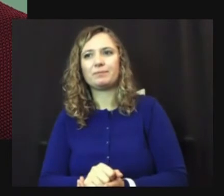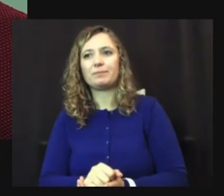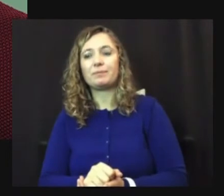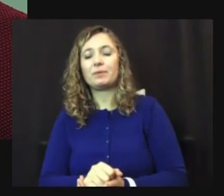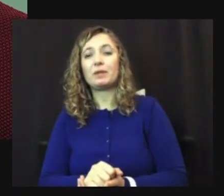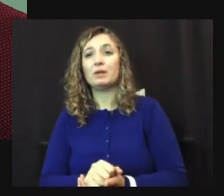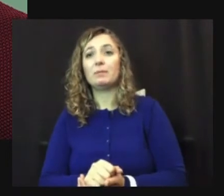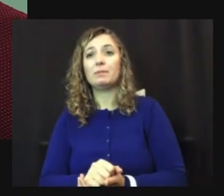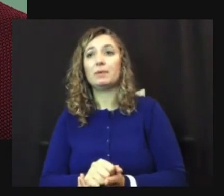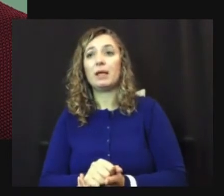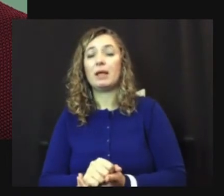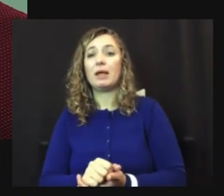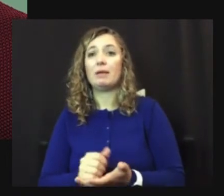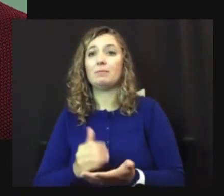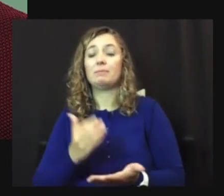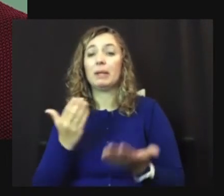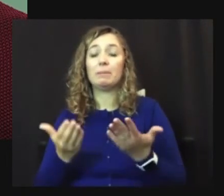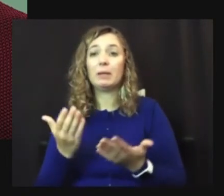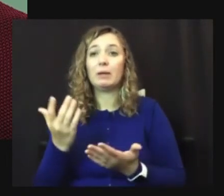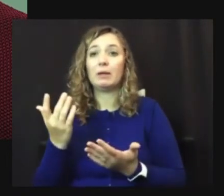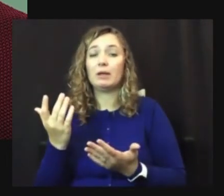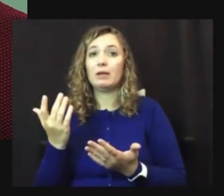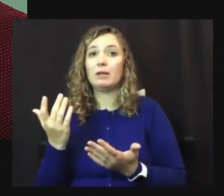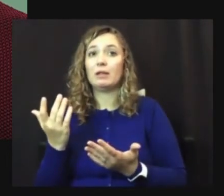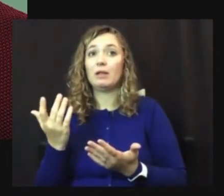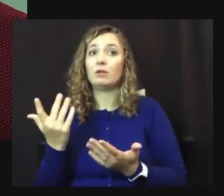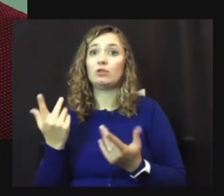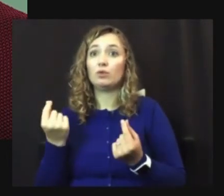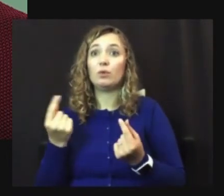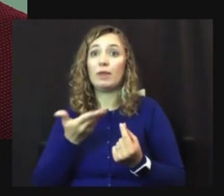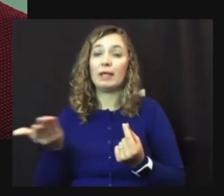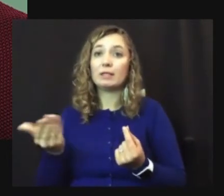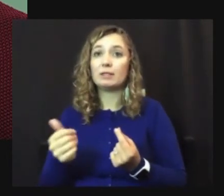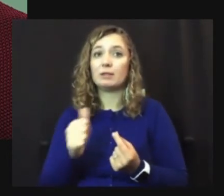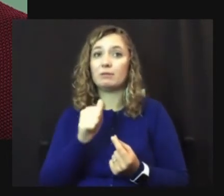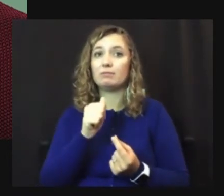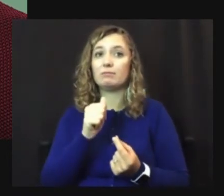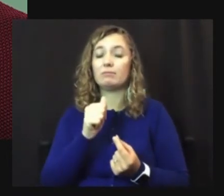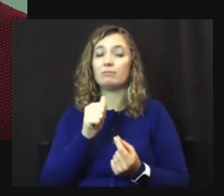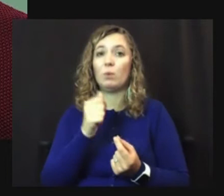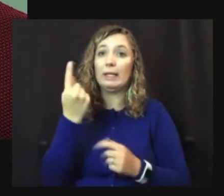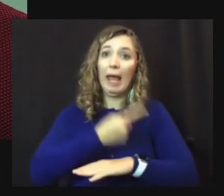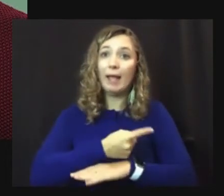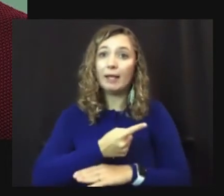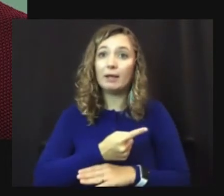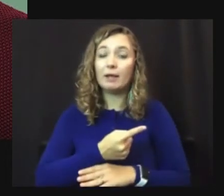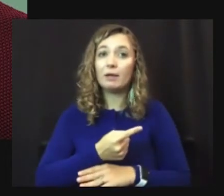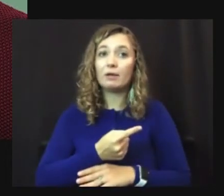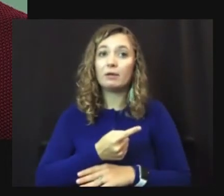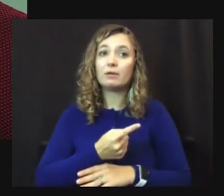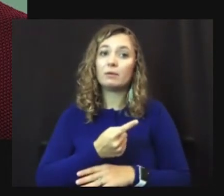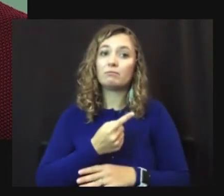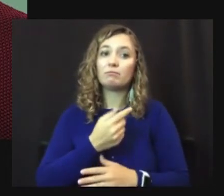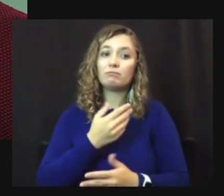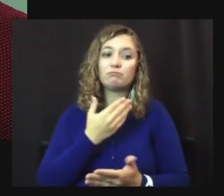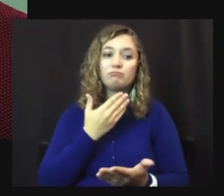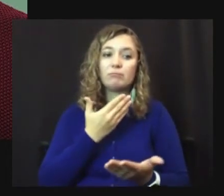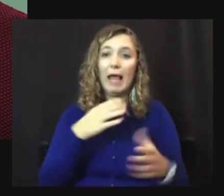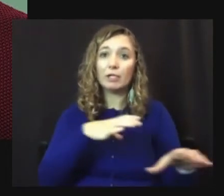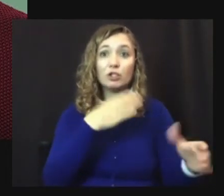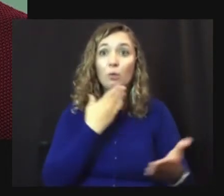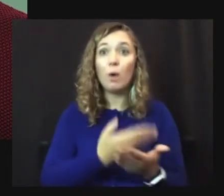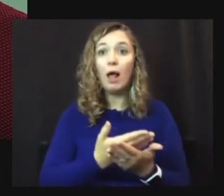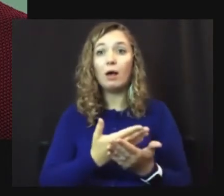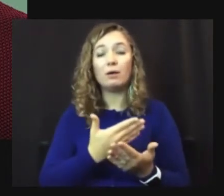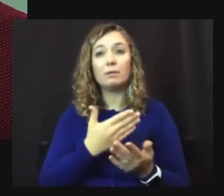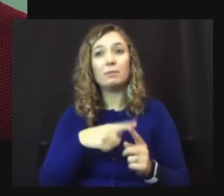done before. That doesn't mean they're going to be able to do it every time. Or you might hear my